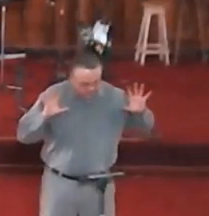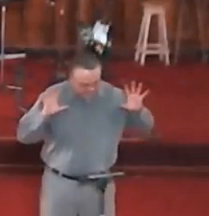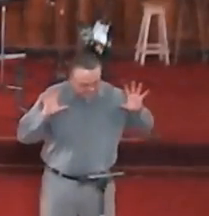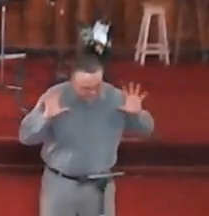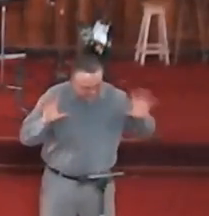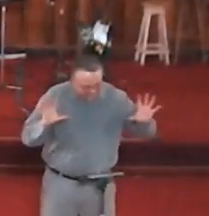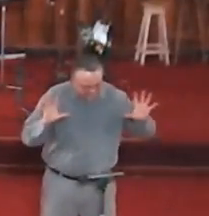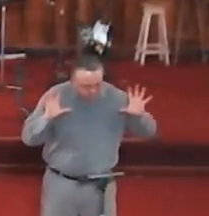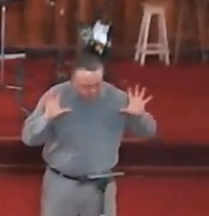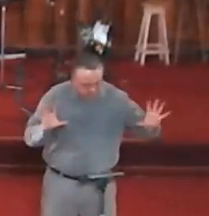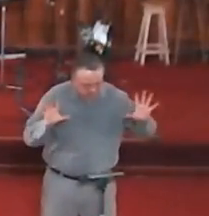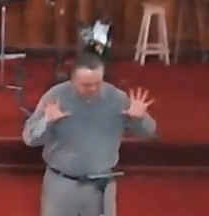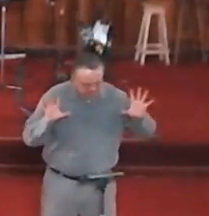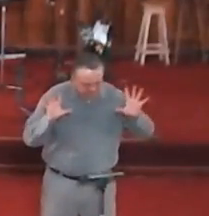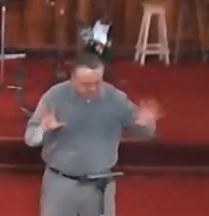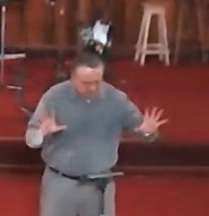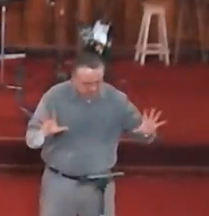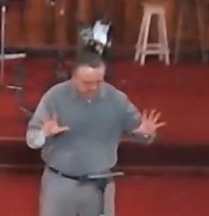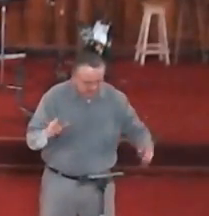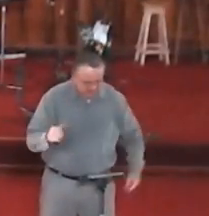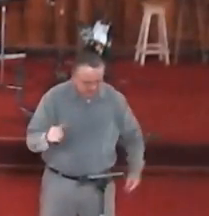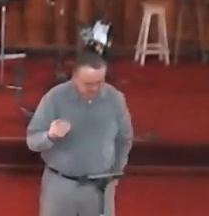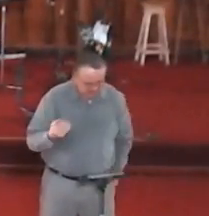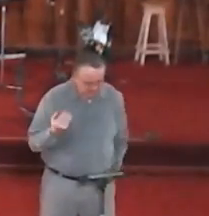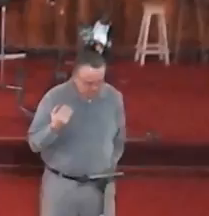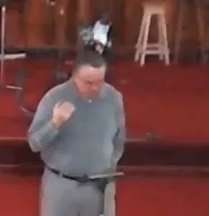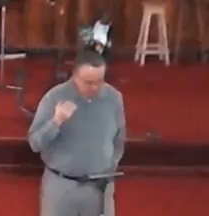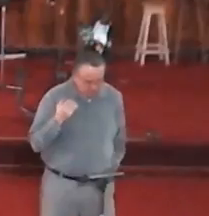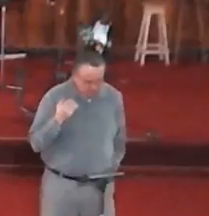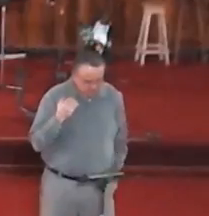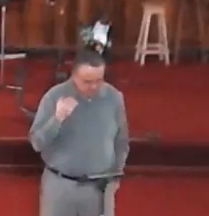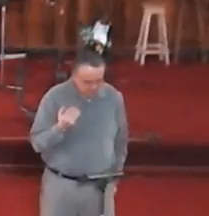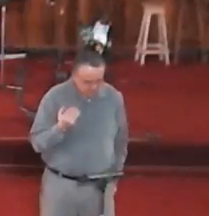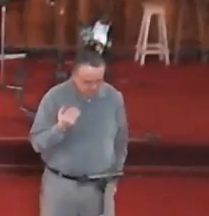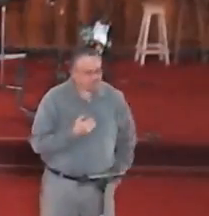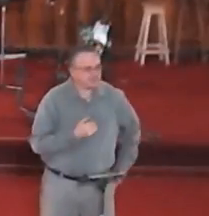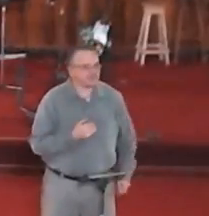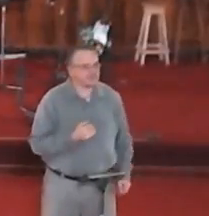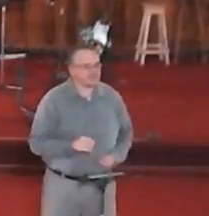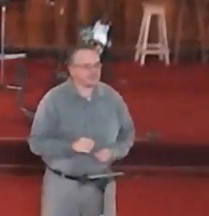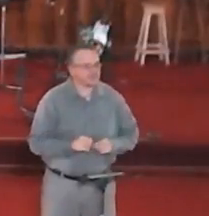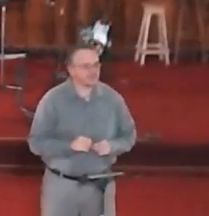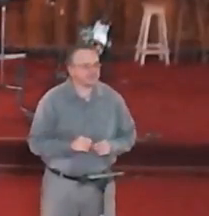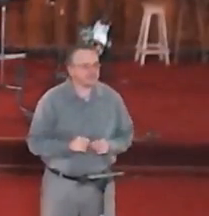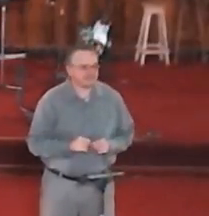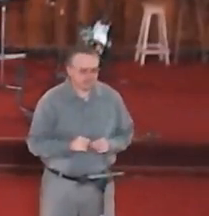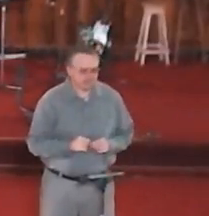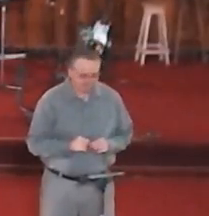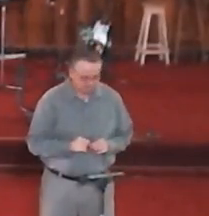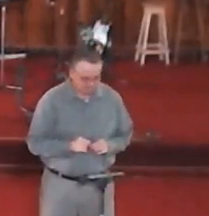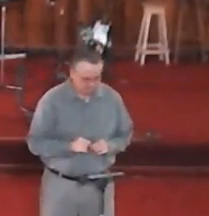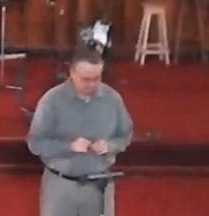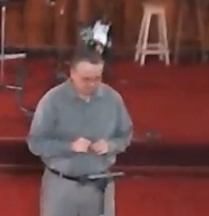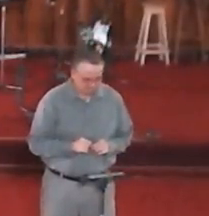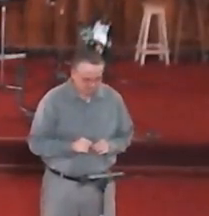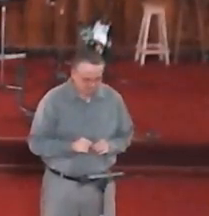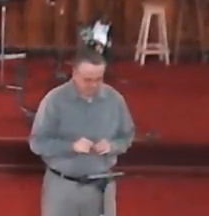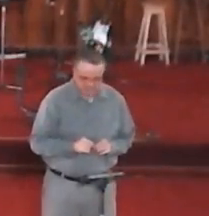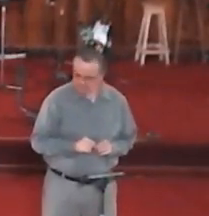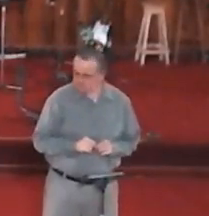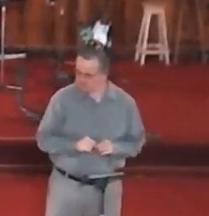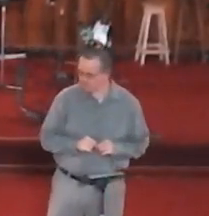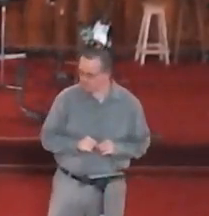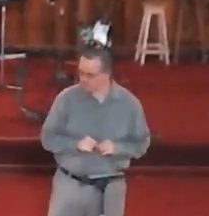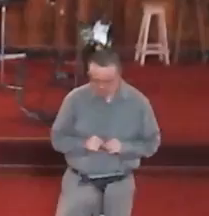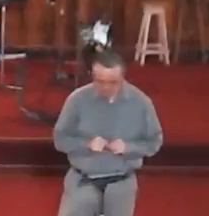dice: elijan pues la vida para que vivan tú y tus descendientes. And in one of these sermons, this